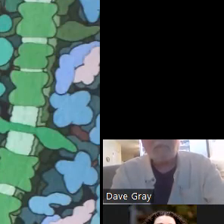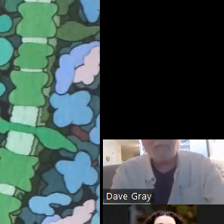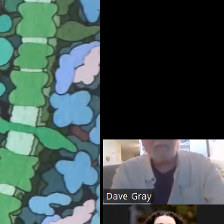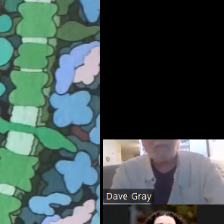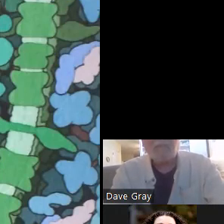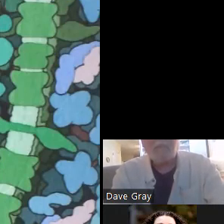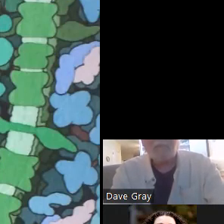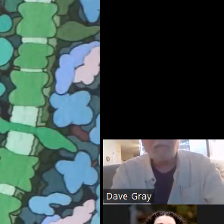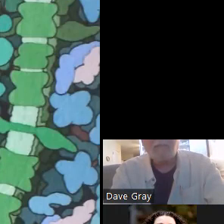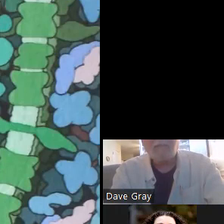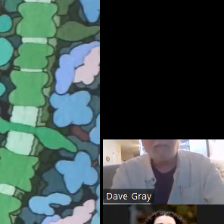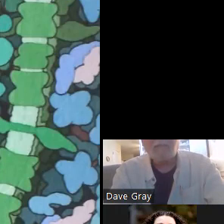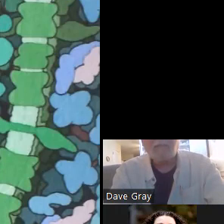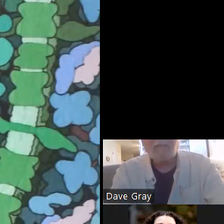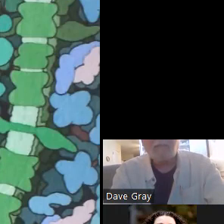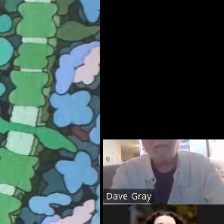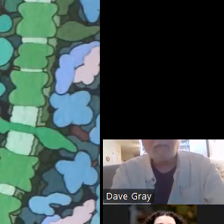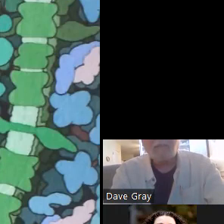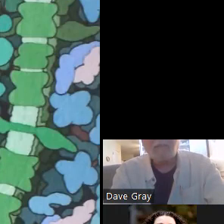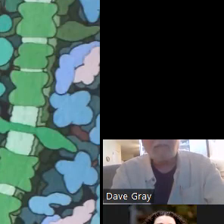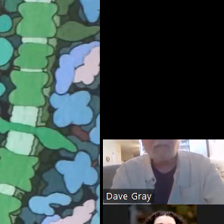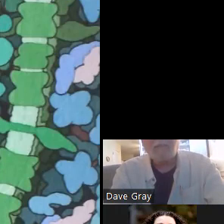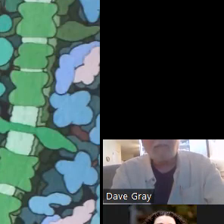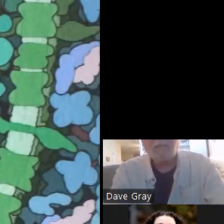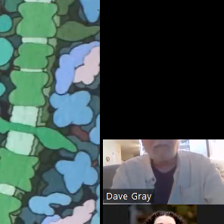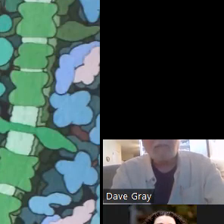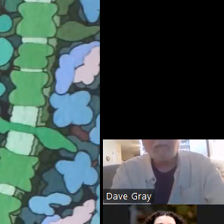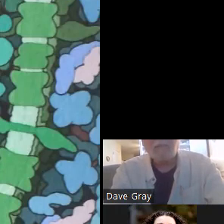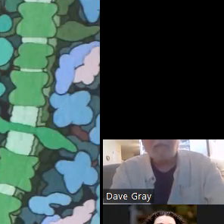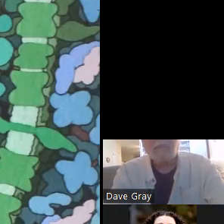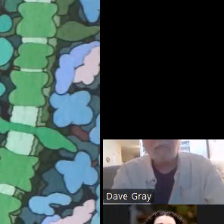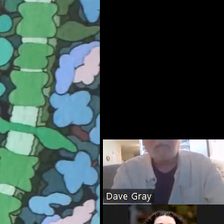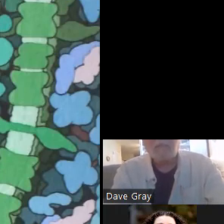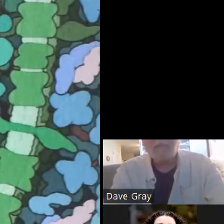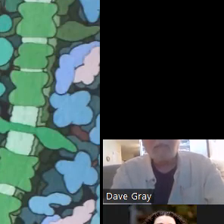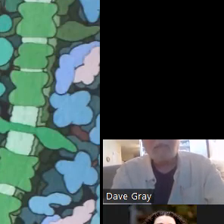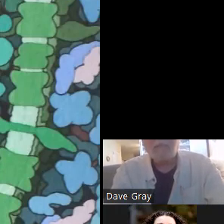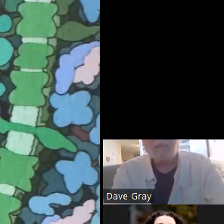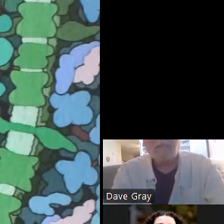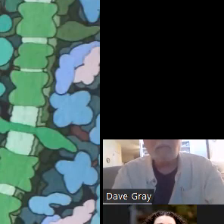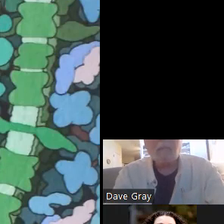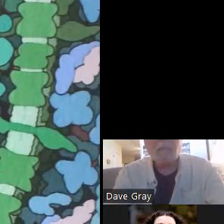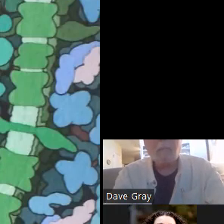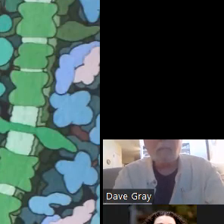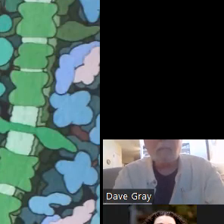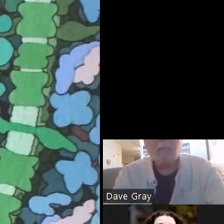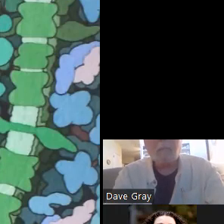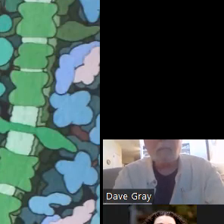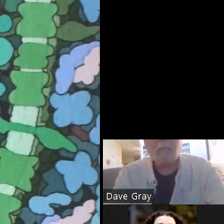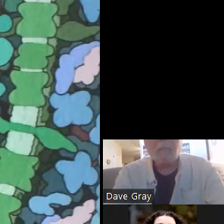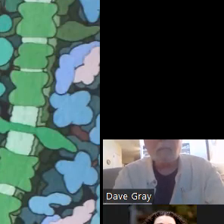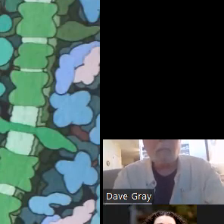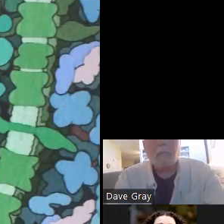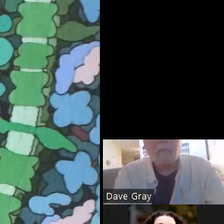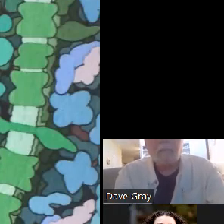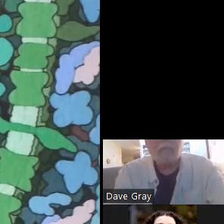think a medical advocate is really good for anyone. Even if you're an able-bodied white man, you still should have a